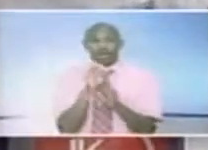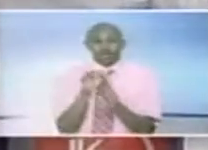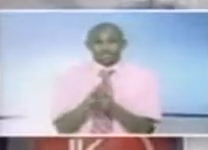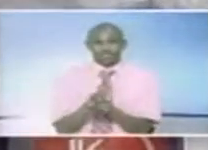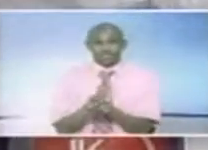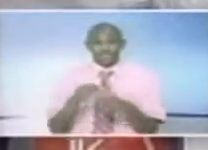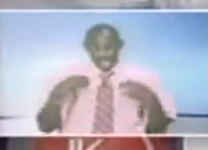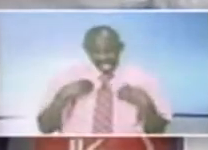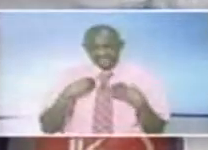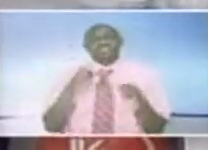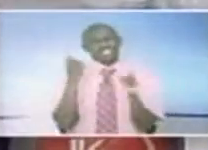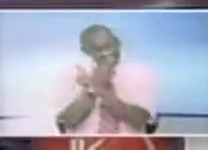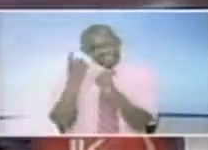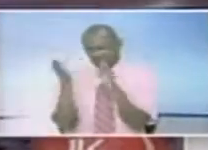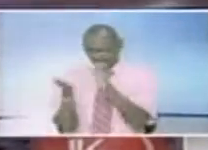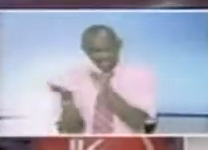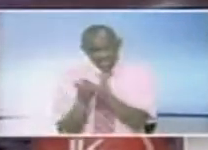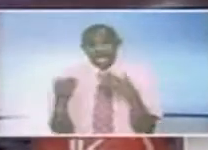I have a collection, yeah. But